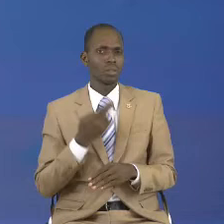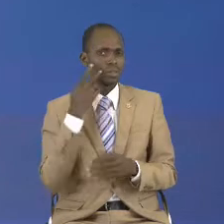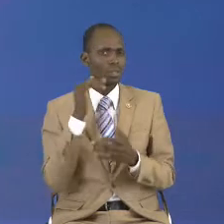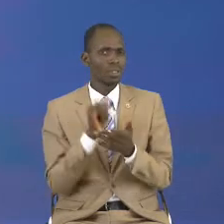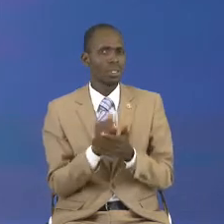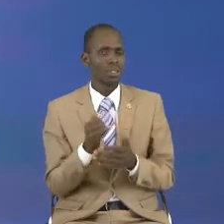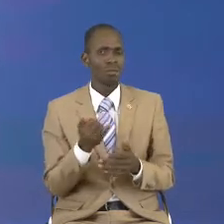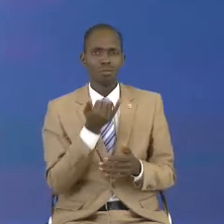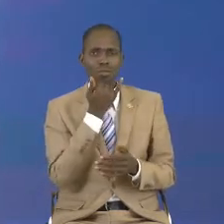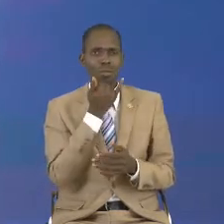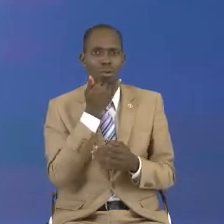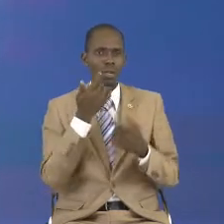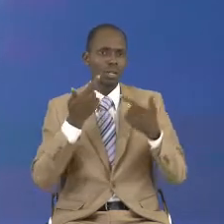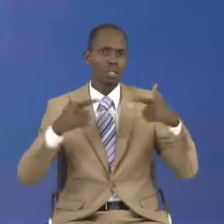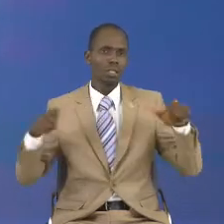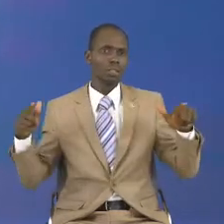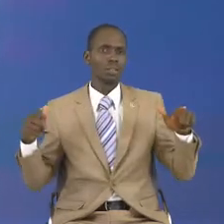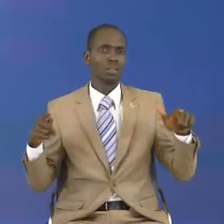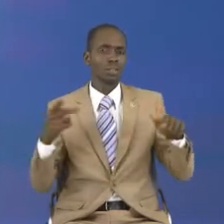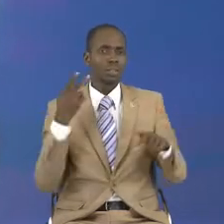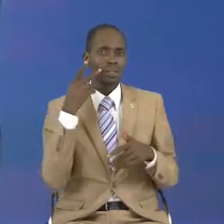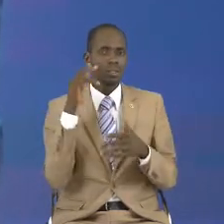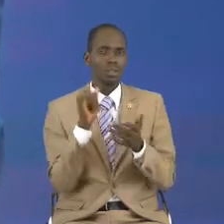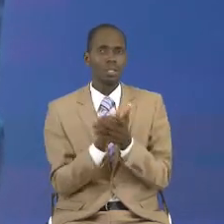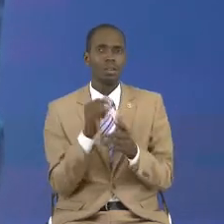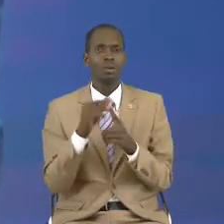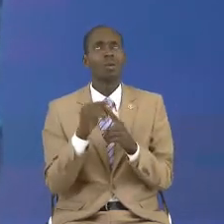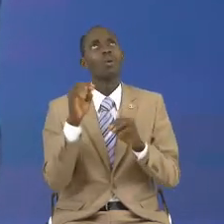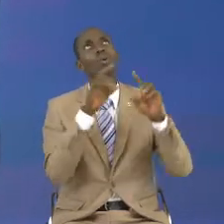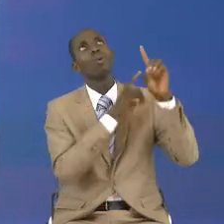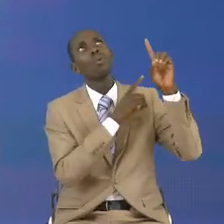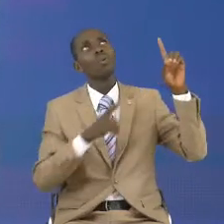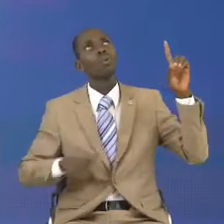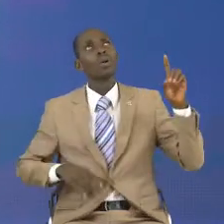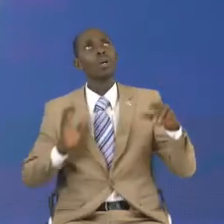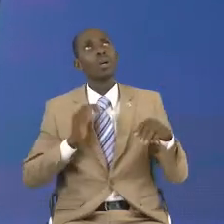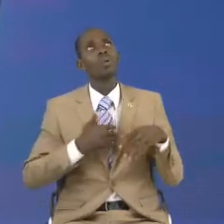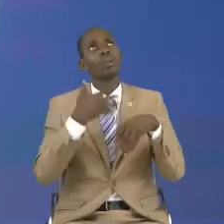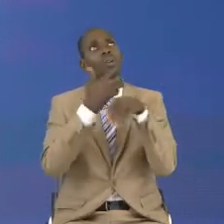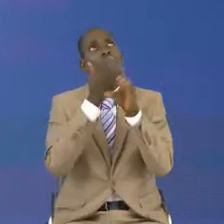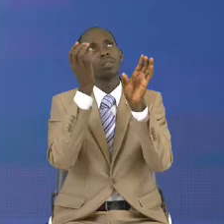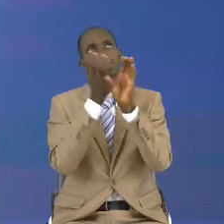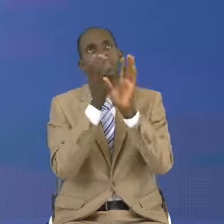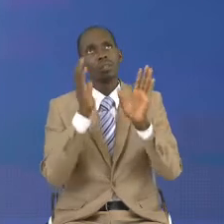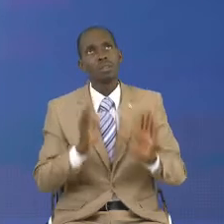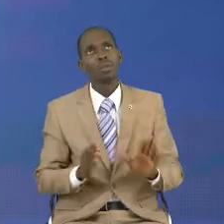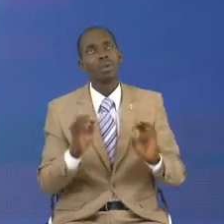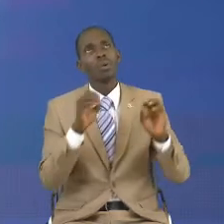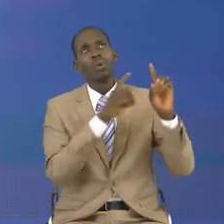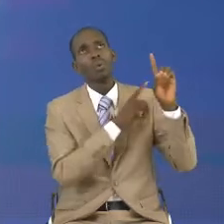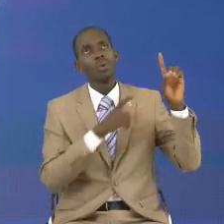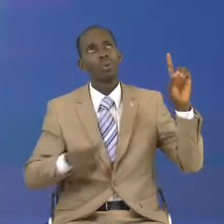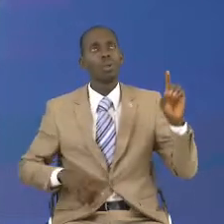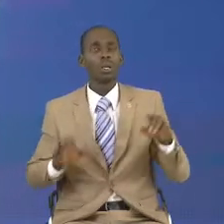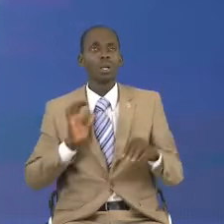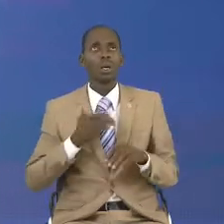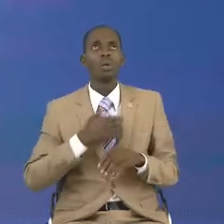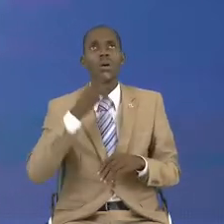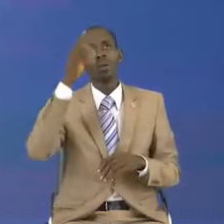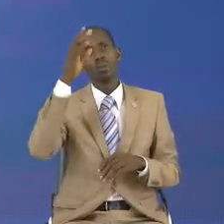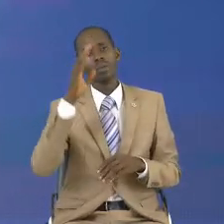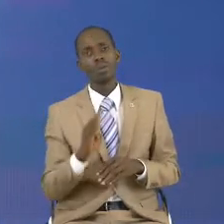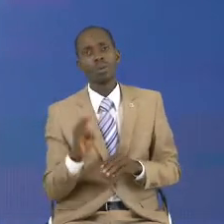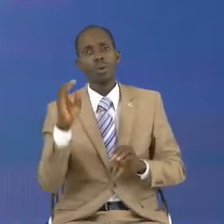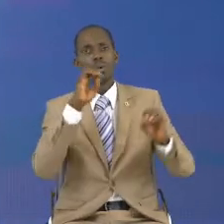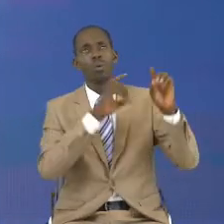that declaration o lord our creator who lord our god who